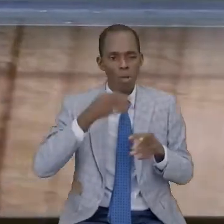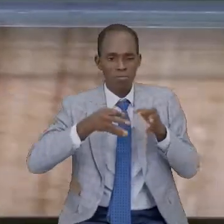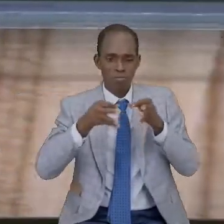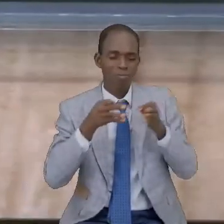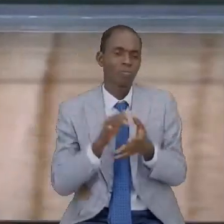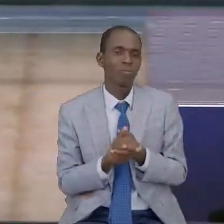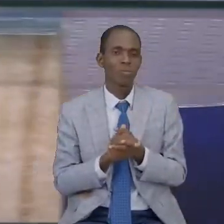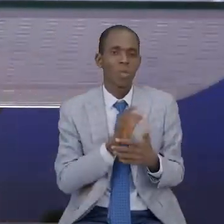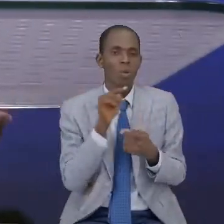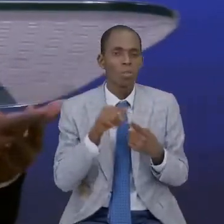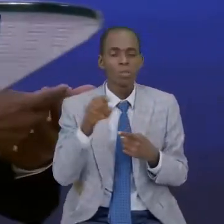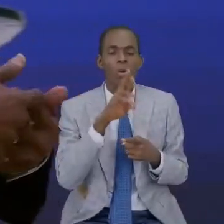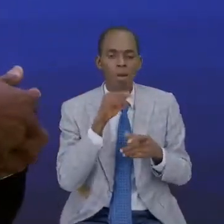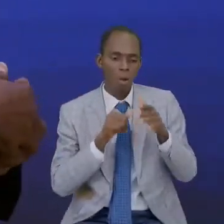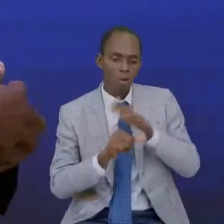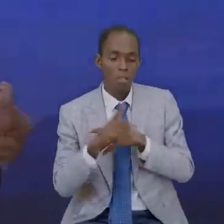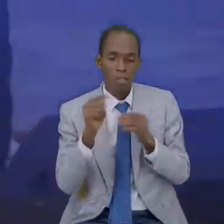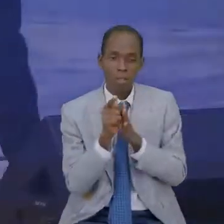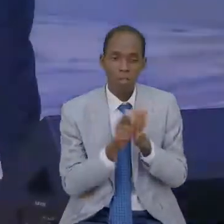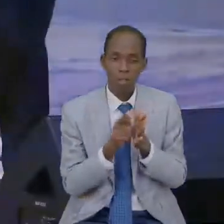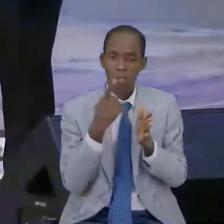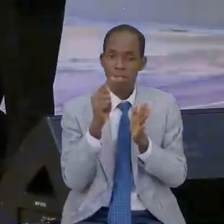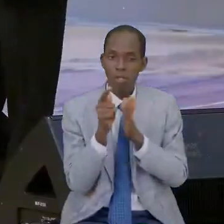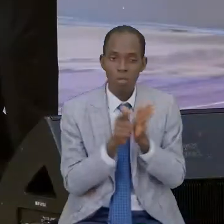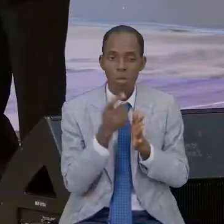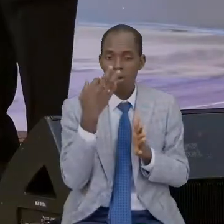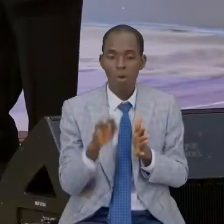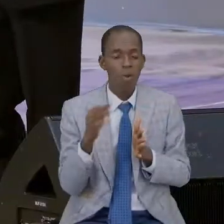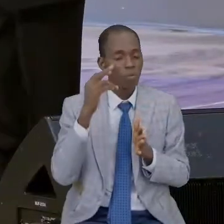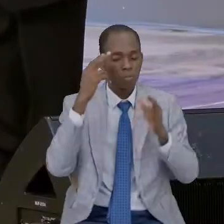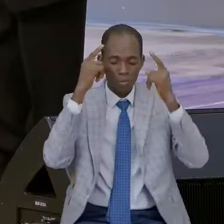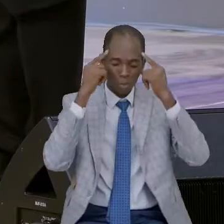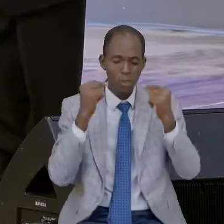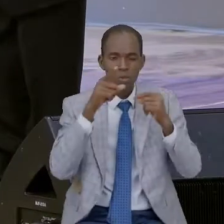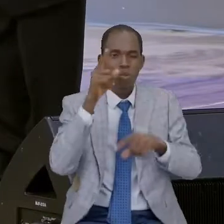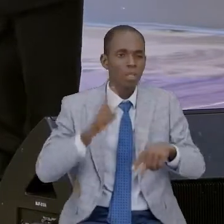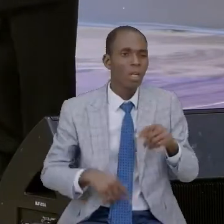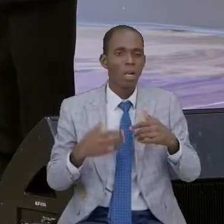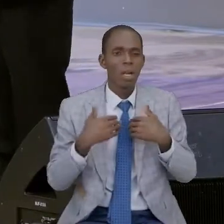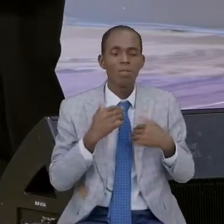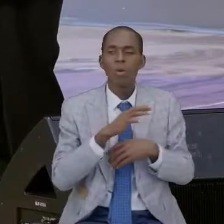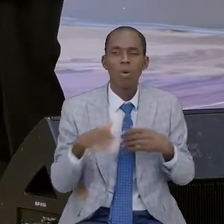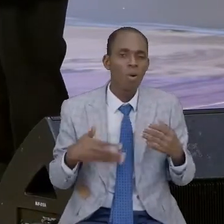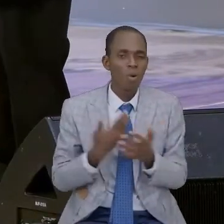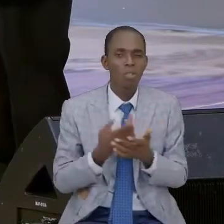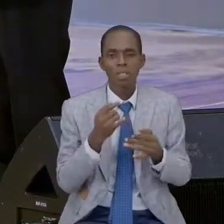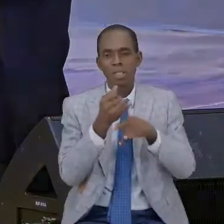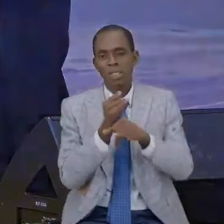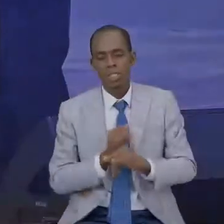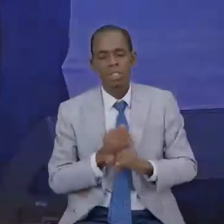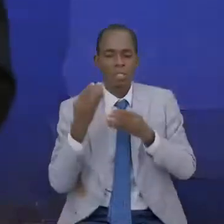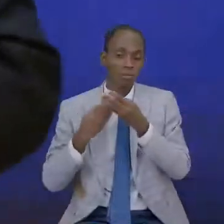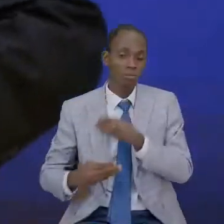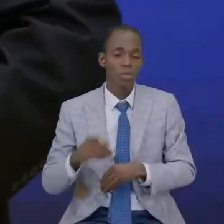that when you are under the law of Moses, you cannot have all the inheritance you ought to. You don't even know all